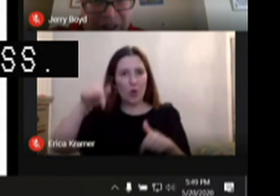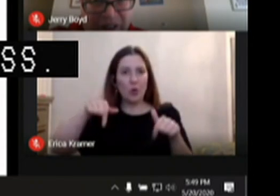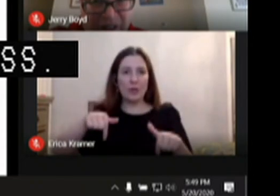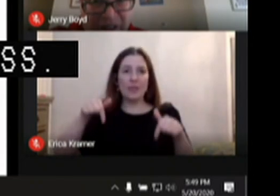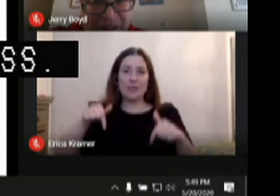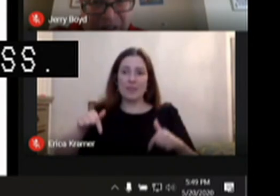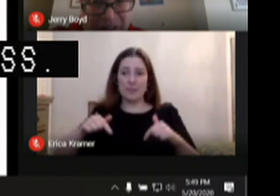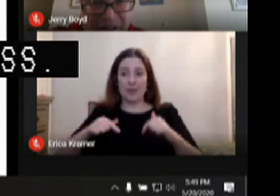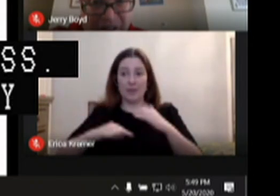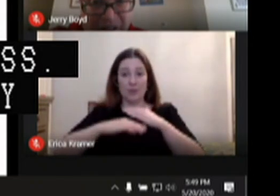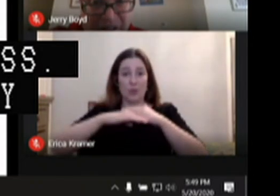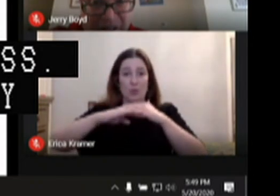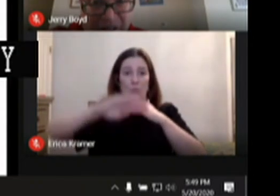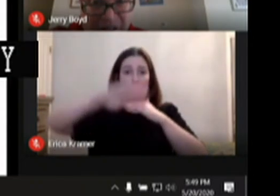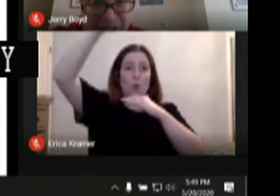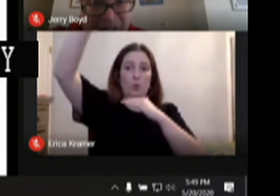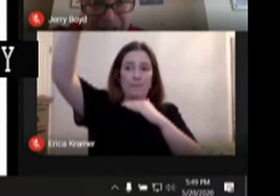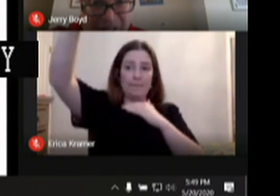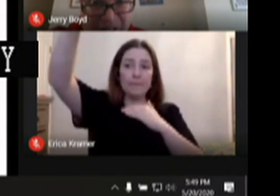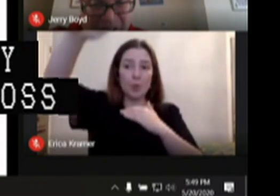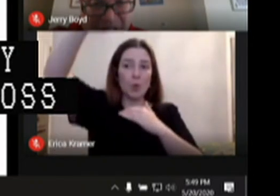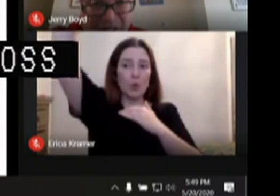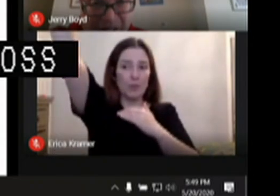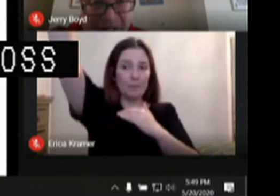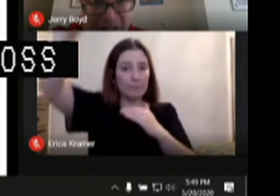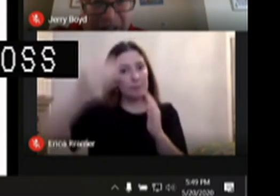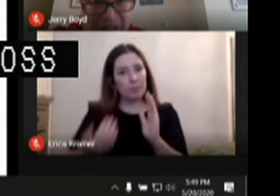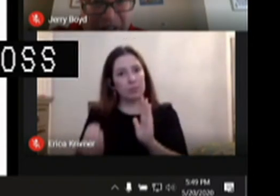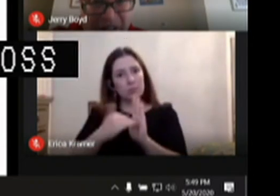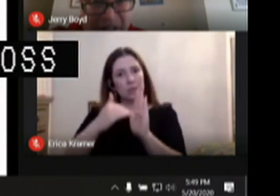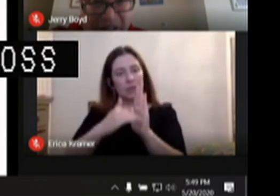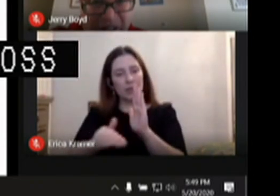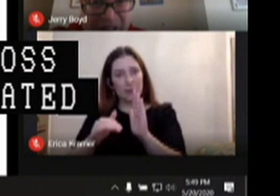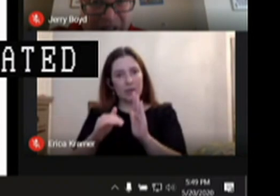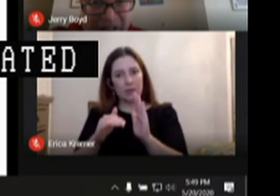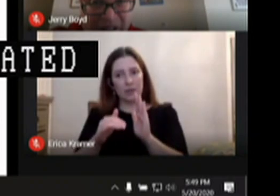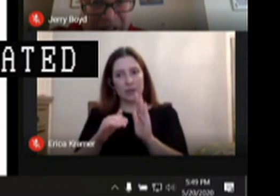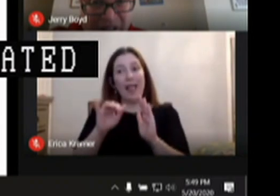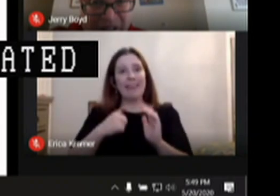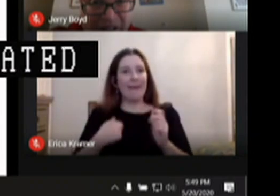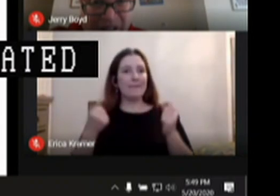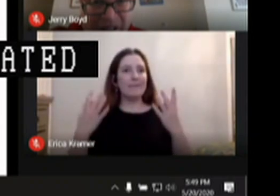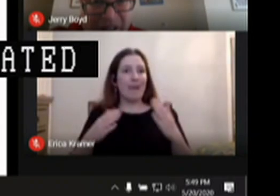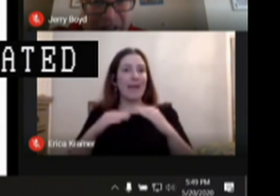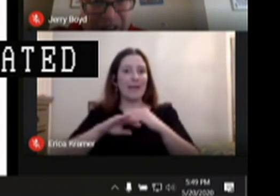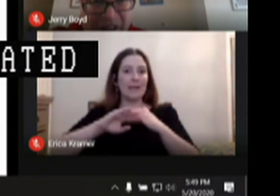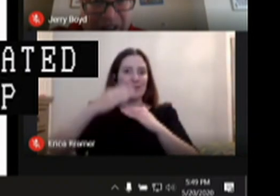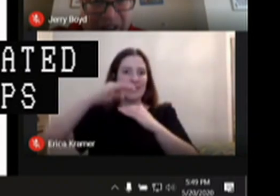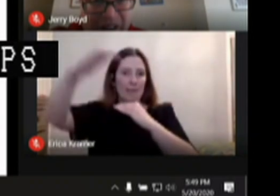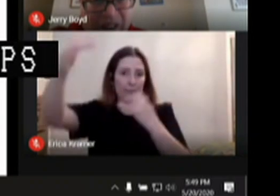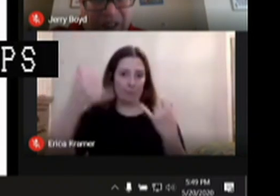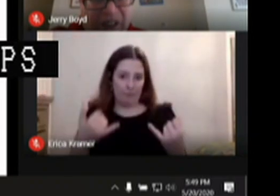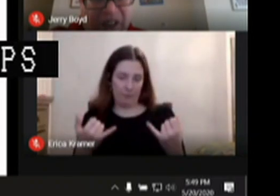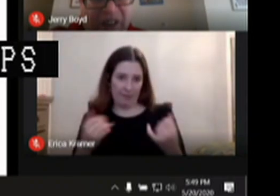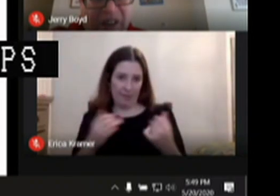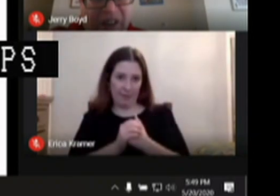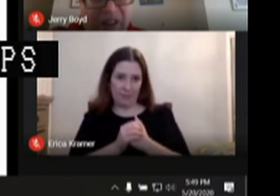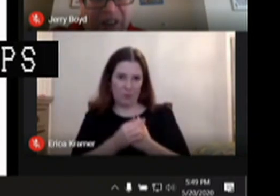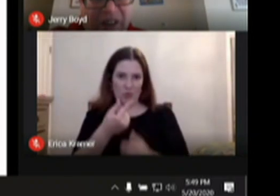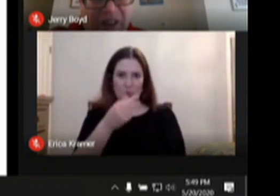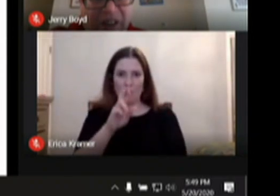across the plaza, and that is accommodated with the number of granite steps currently. And the idea in renovating